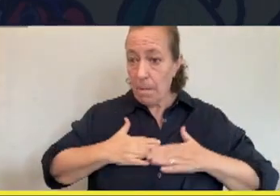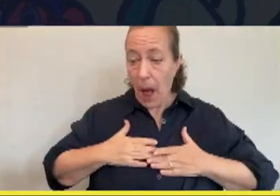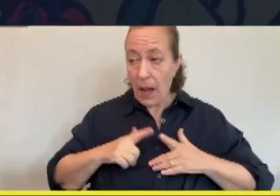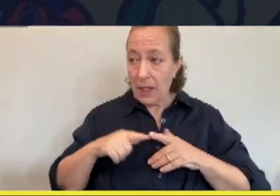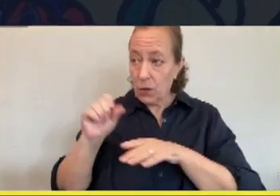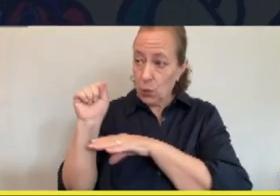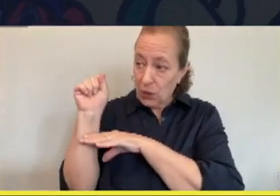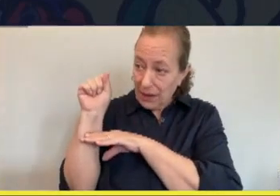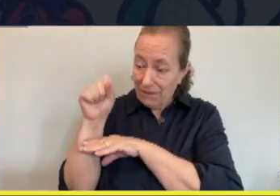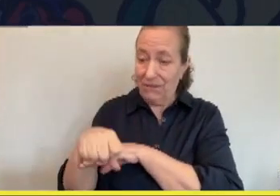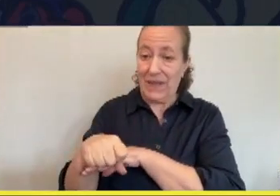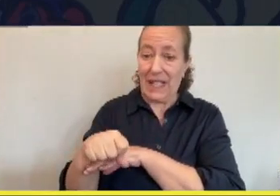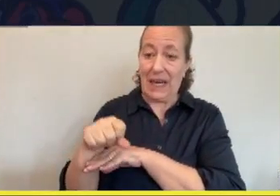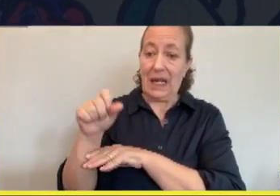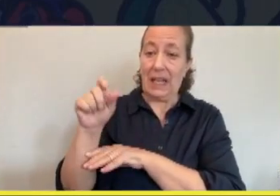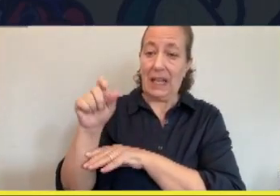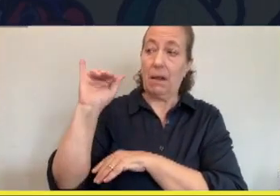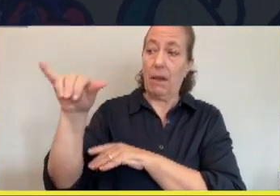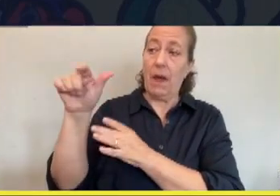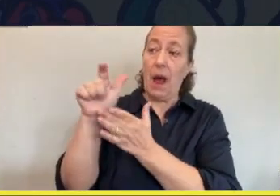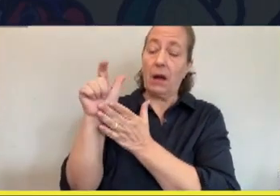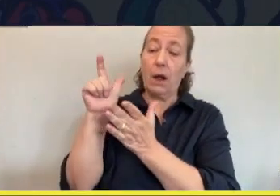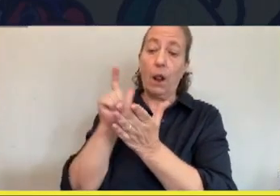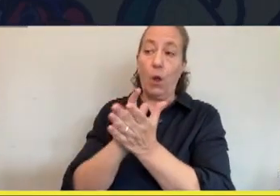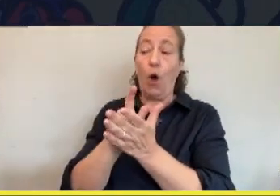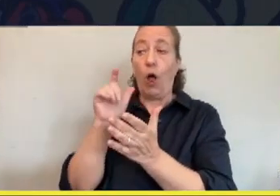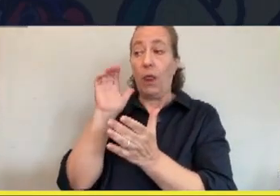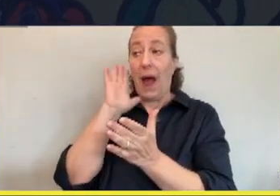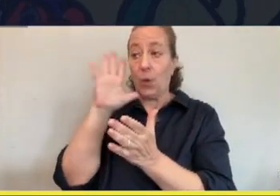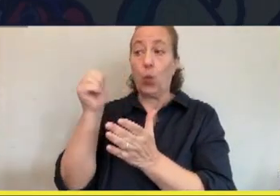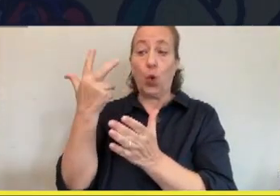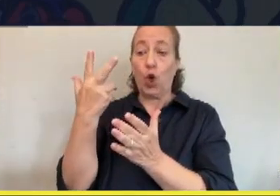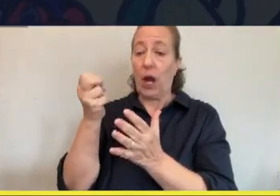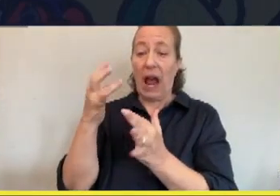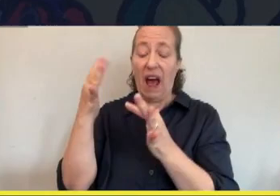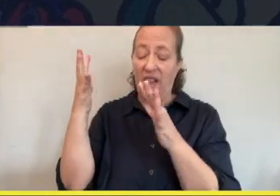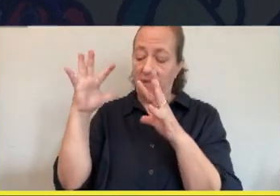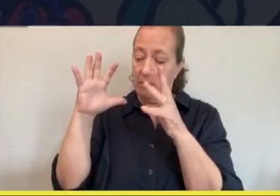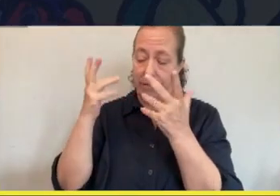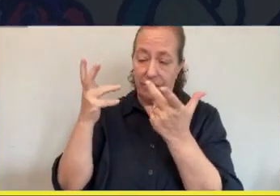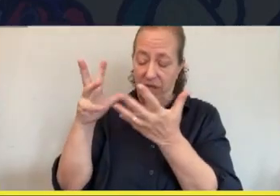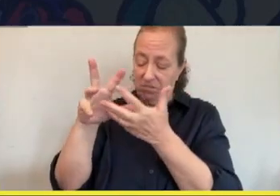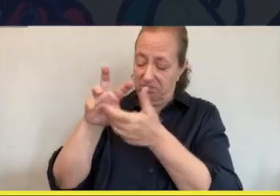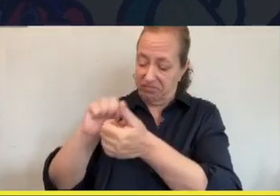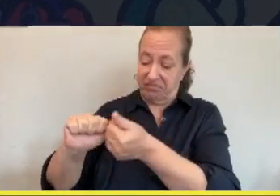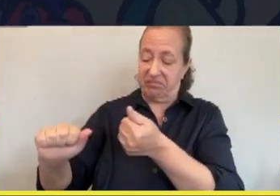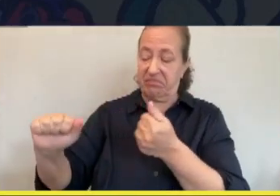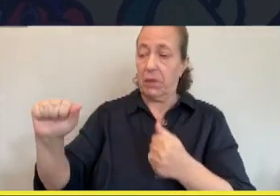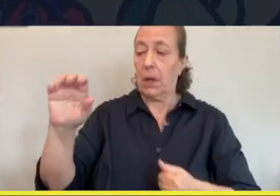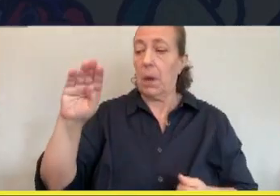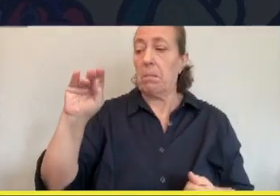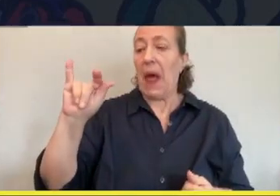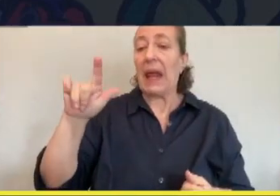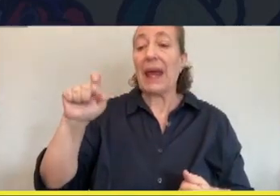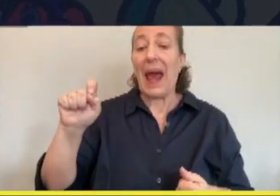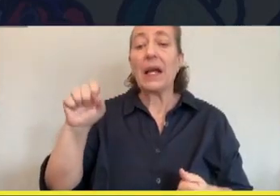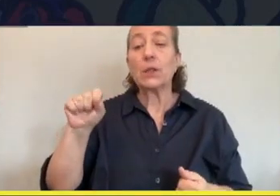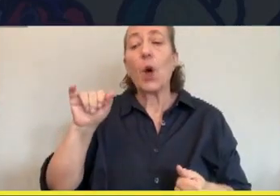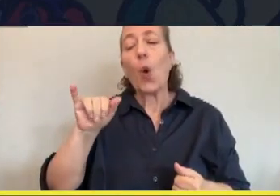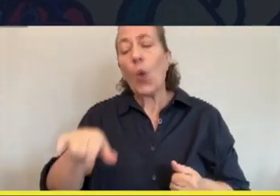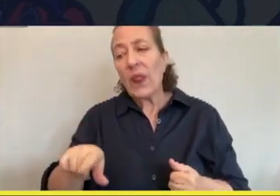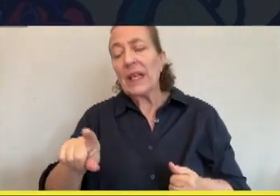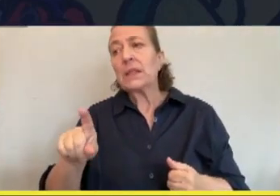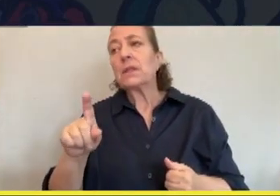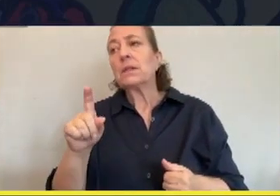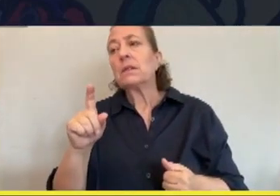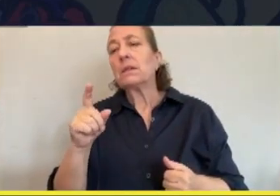have gutted, in my view, Medicaid and tremendously harmed people with disabilities. So this piece is reflecting on those experiences. It's called